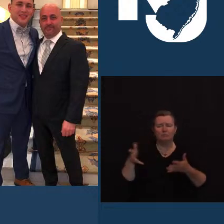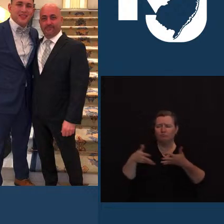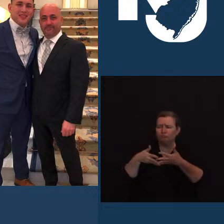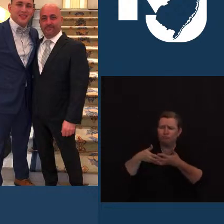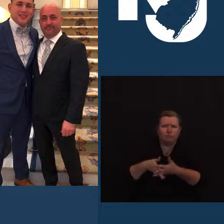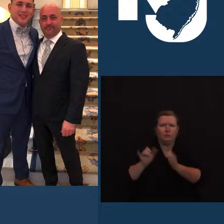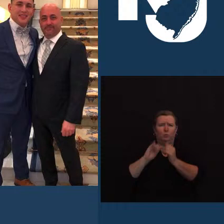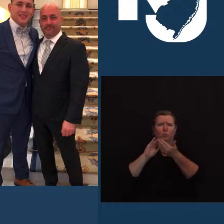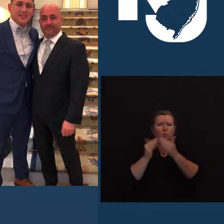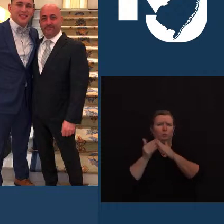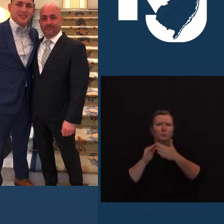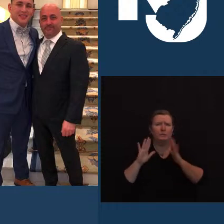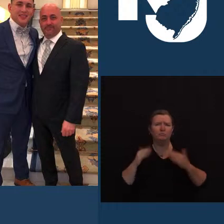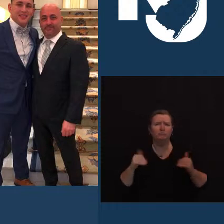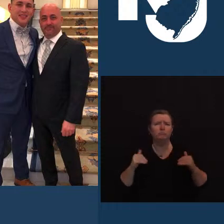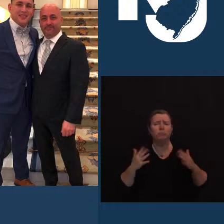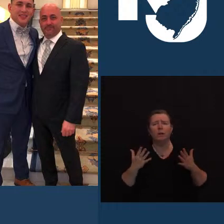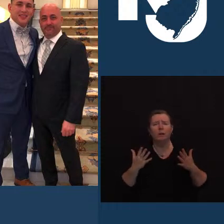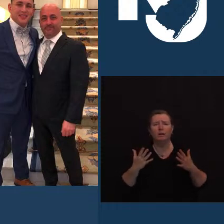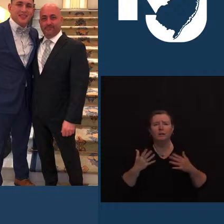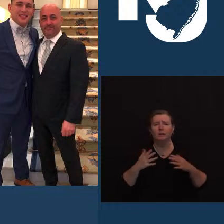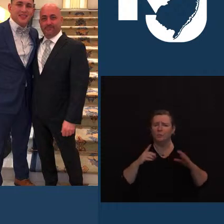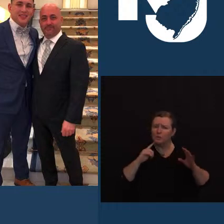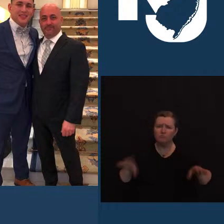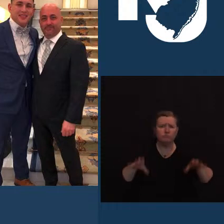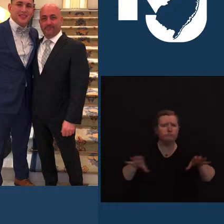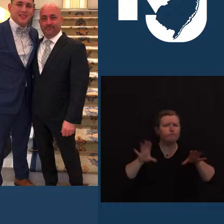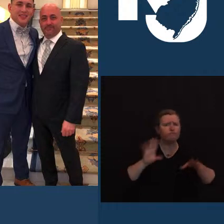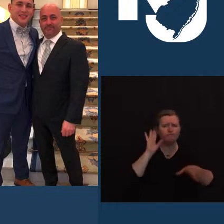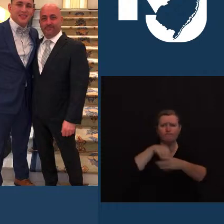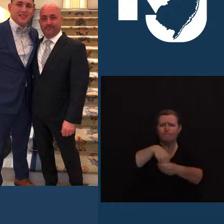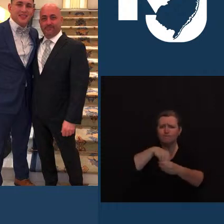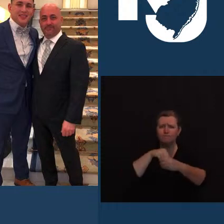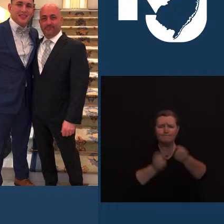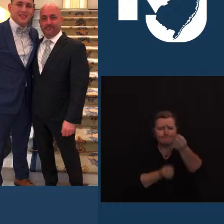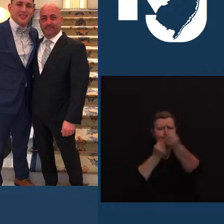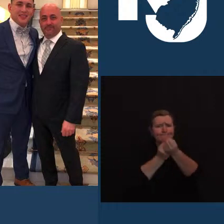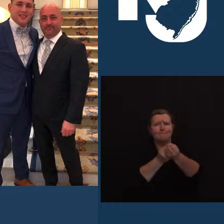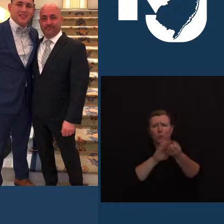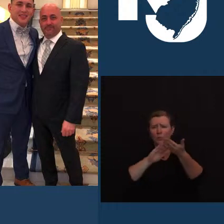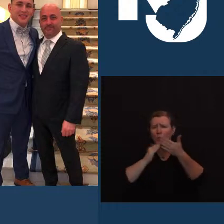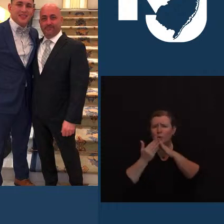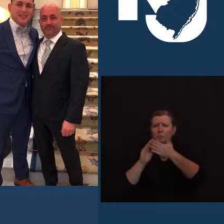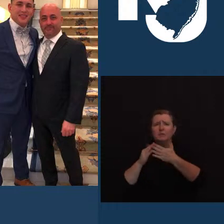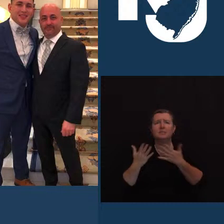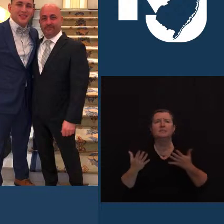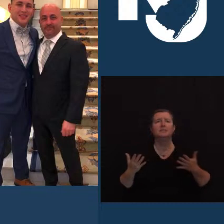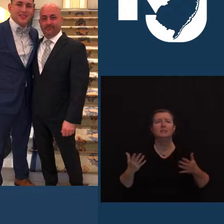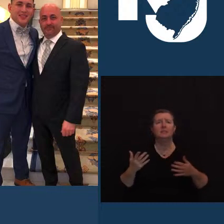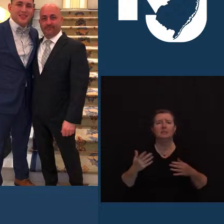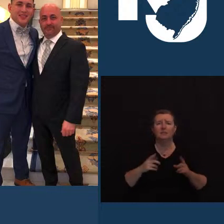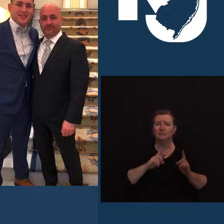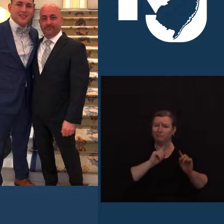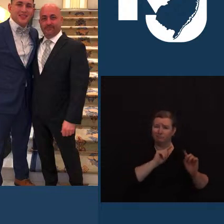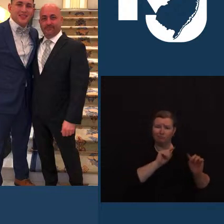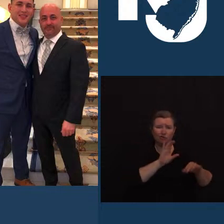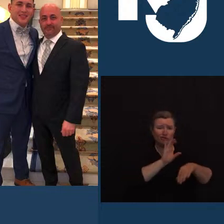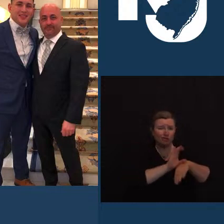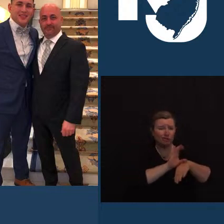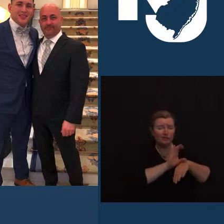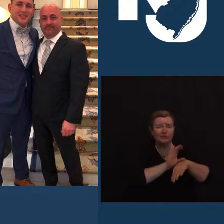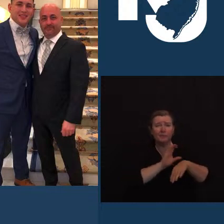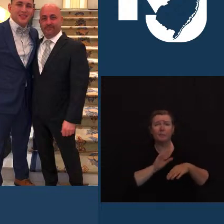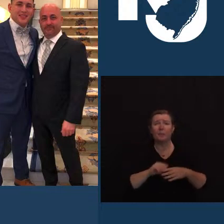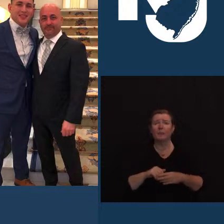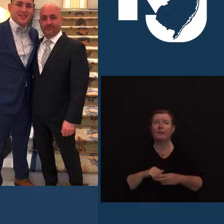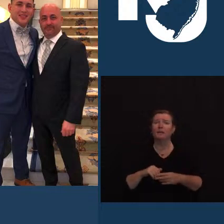is all that he did within and for Hawthorne. He was a devoted and active parishioner at St. Anthony's Roman Catholic Church.